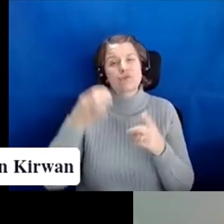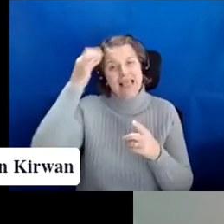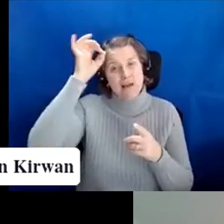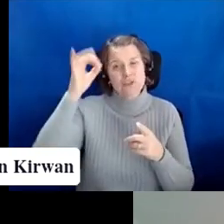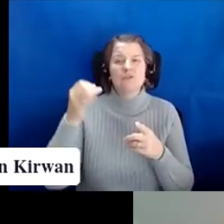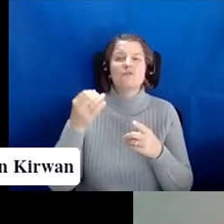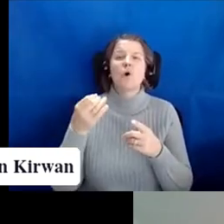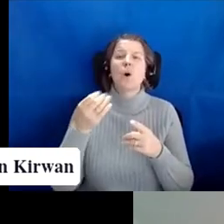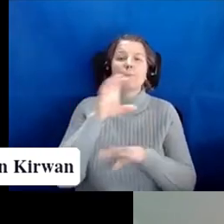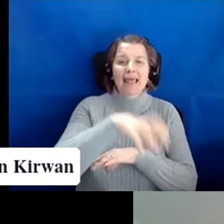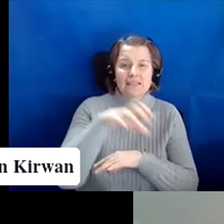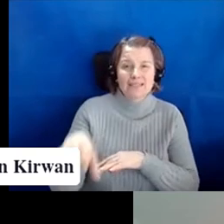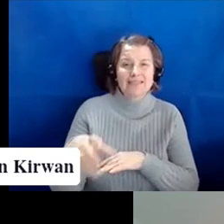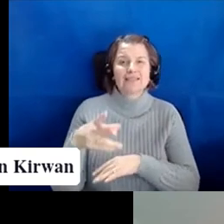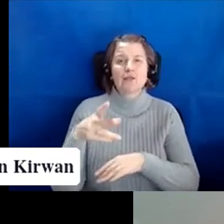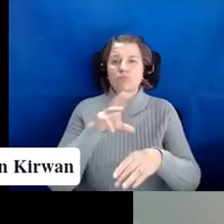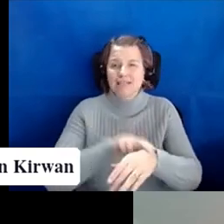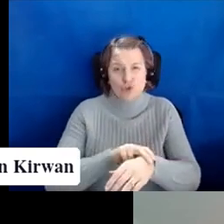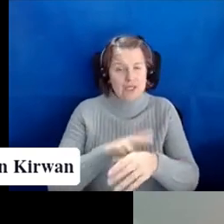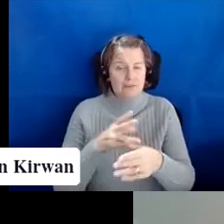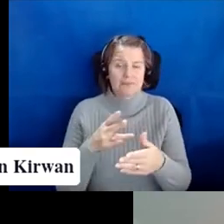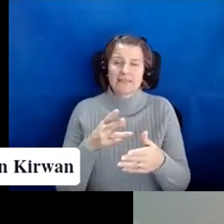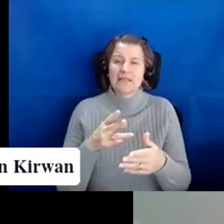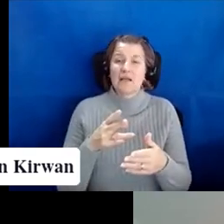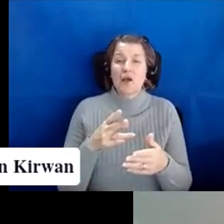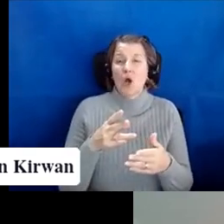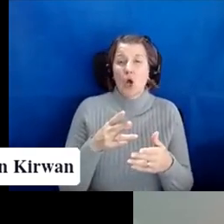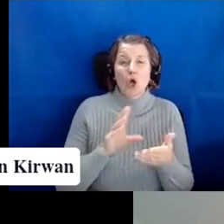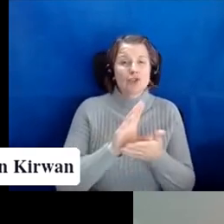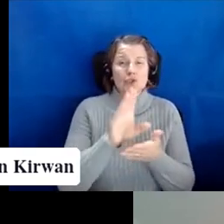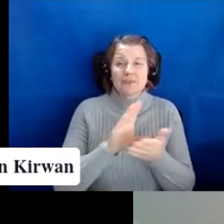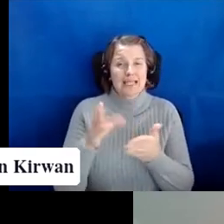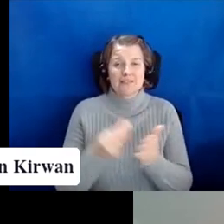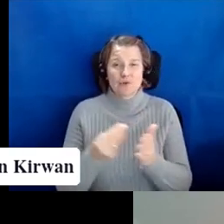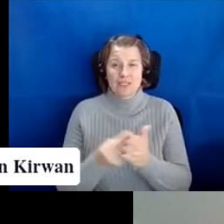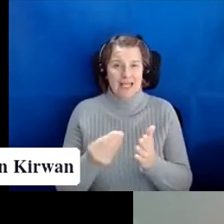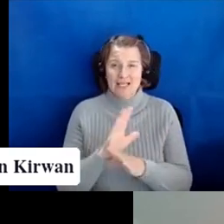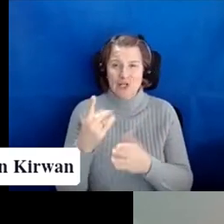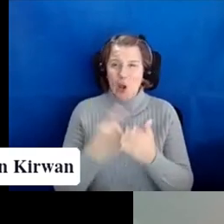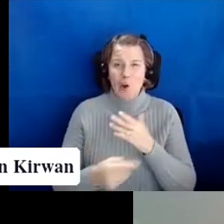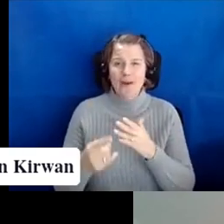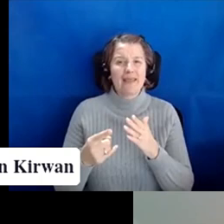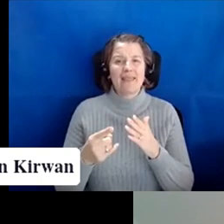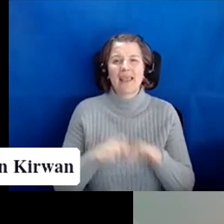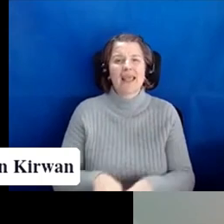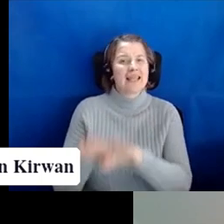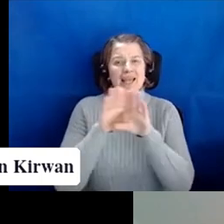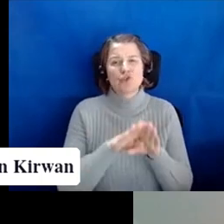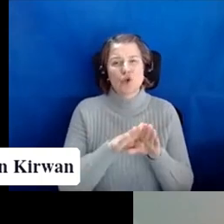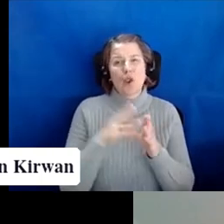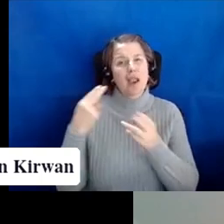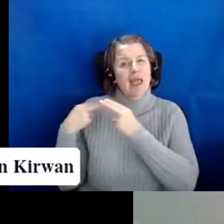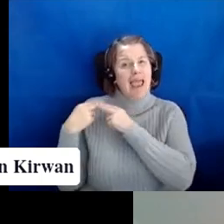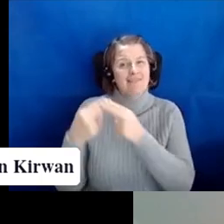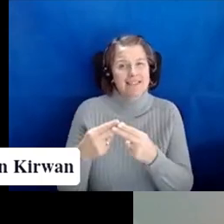placements, apprenticeships, subsidised funding. So it's not just like the development body or the usual National Heritage Fund. It's sometimes about